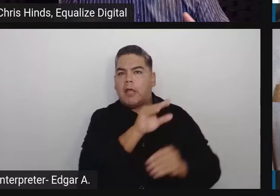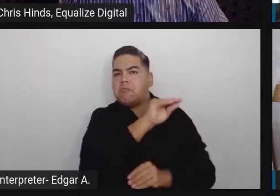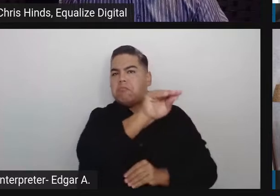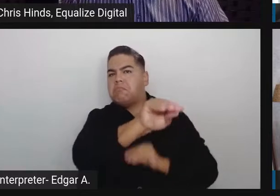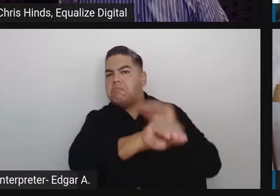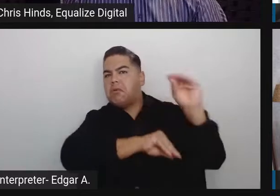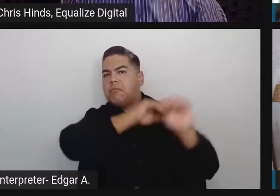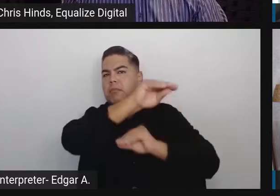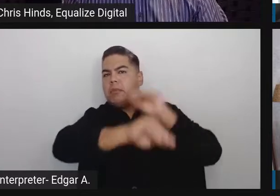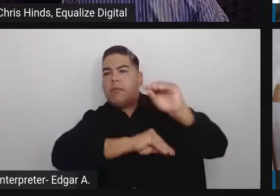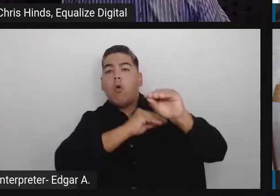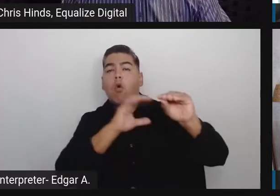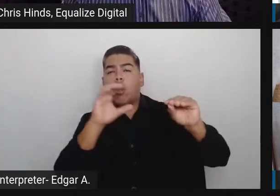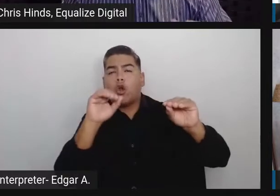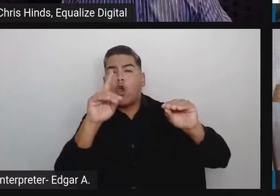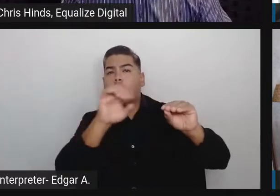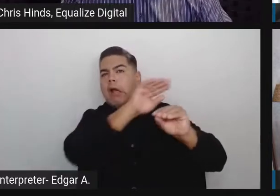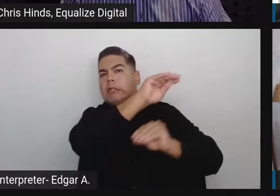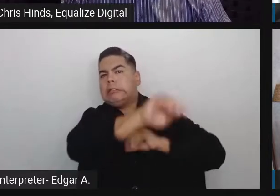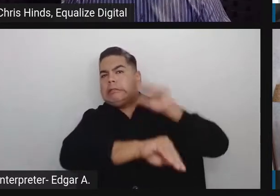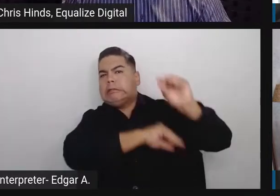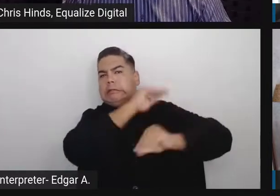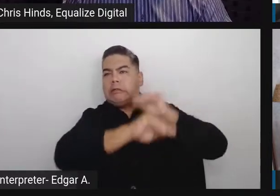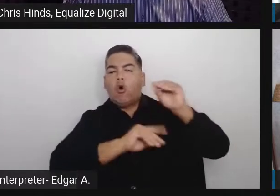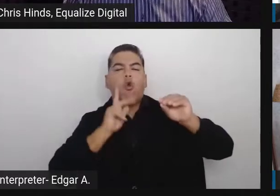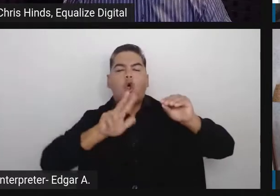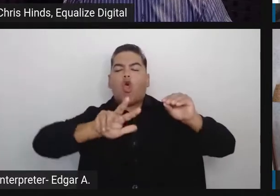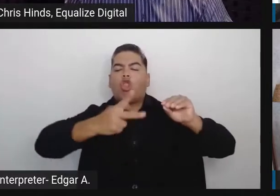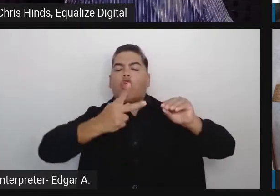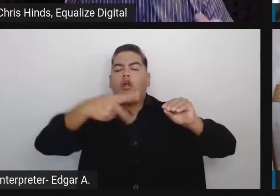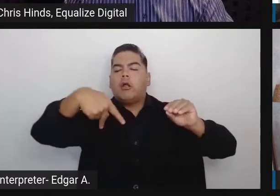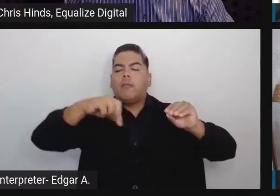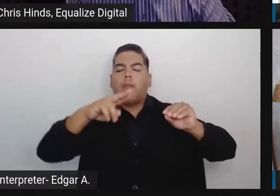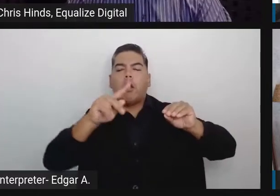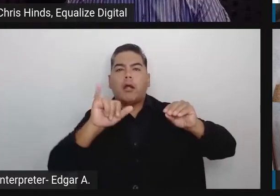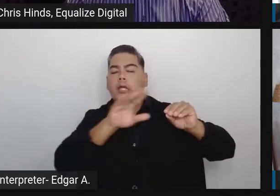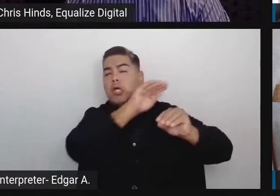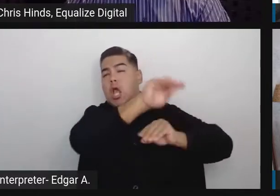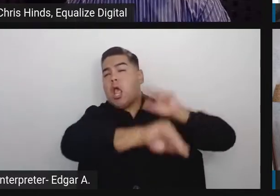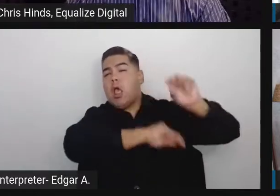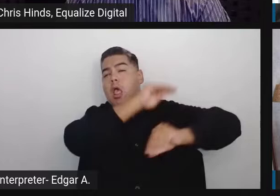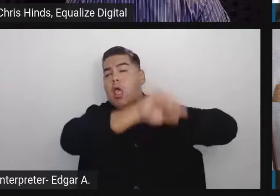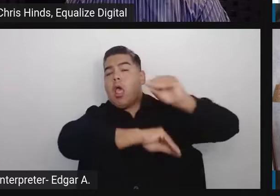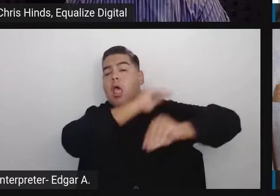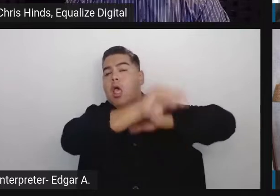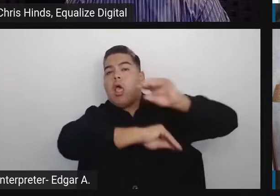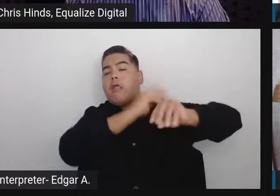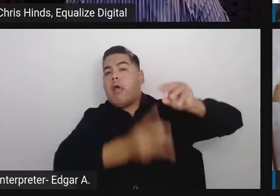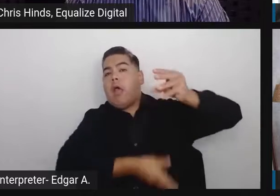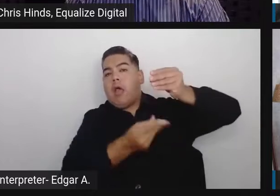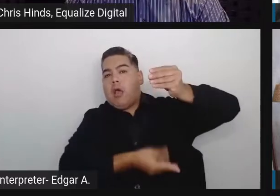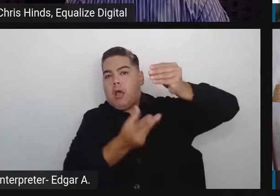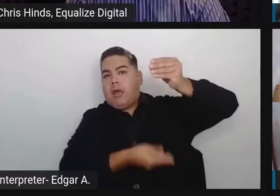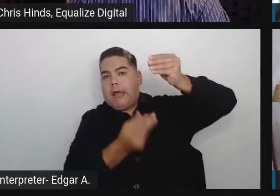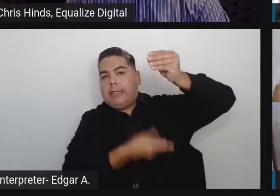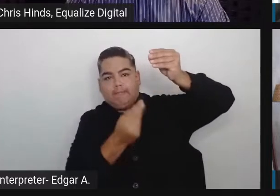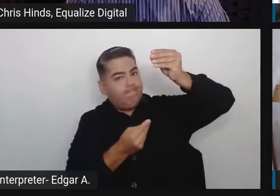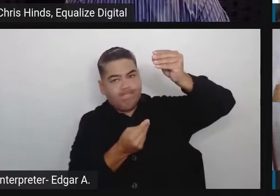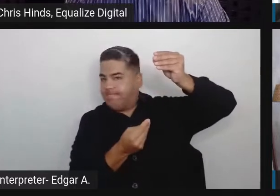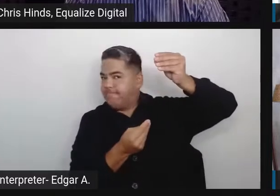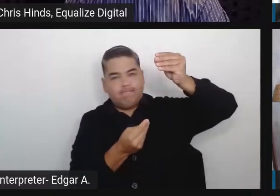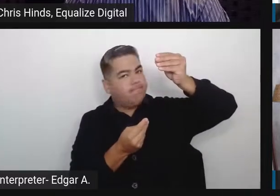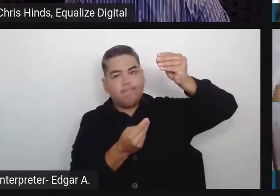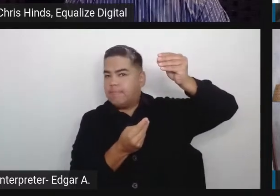legacy code or third-party code where there's a known issue with it, like all of those things are excluded from our